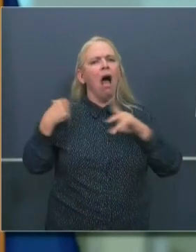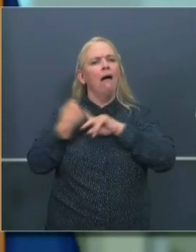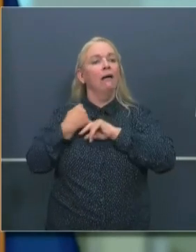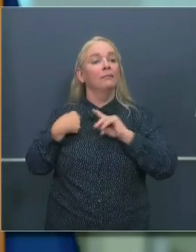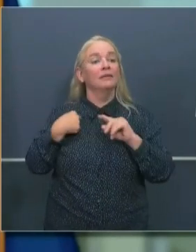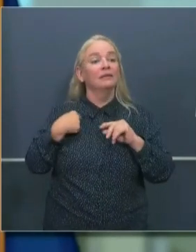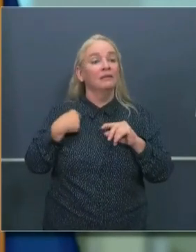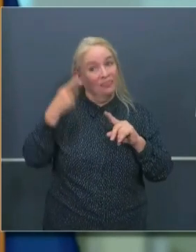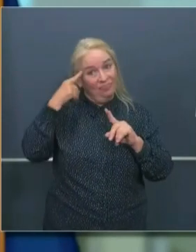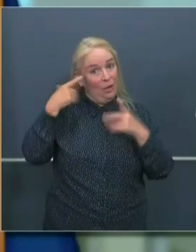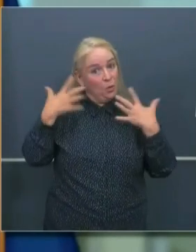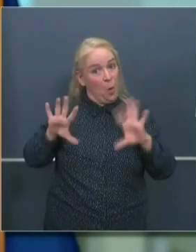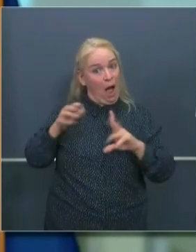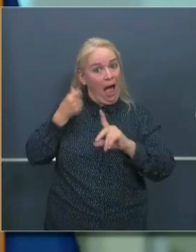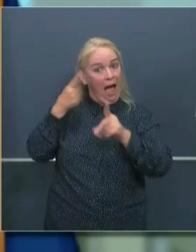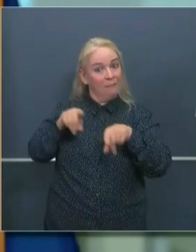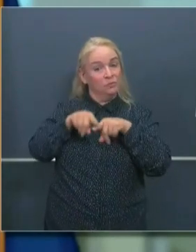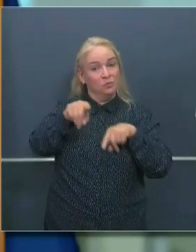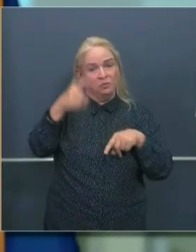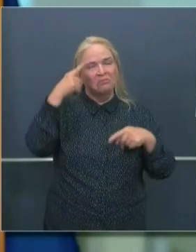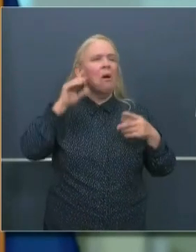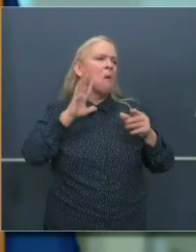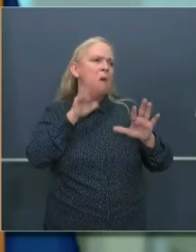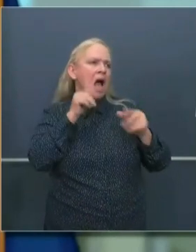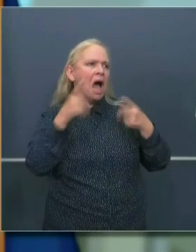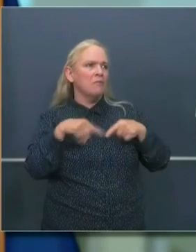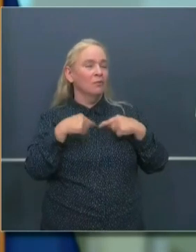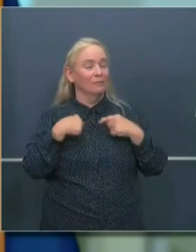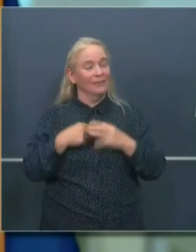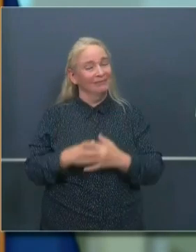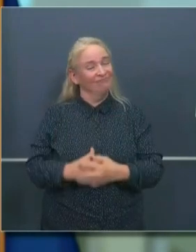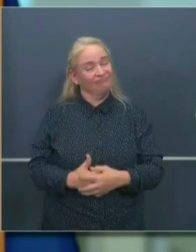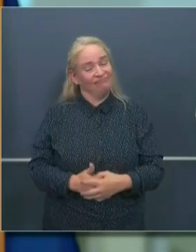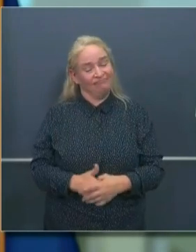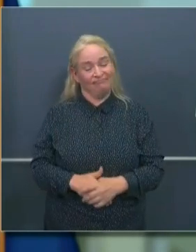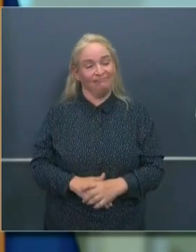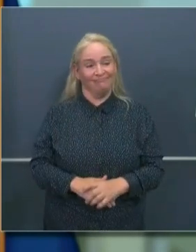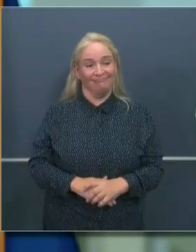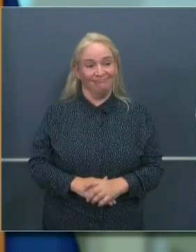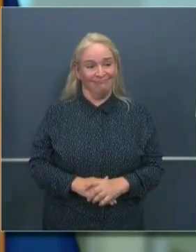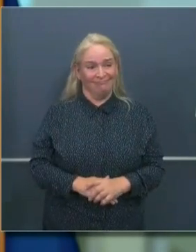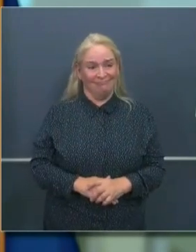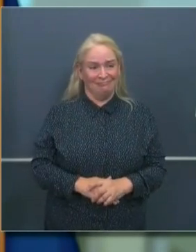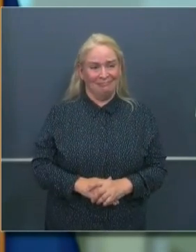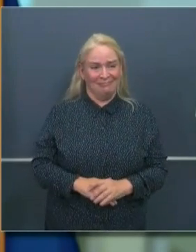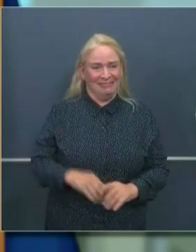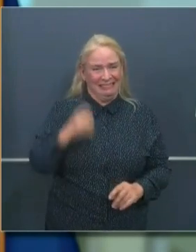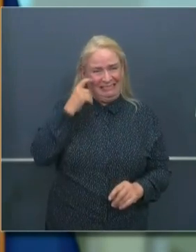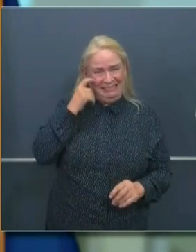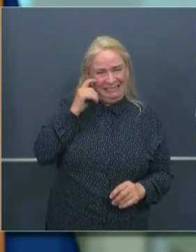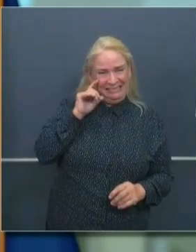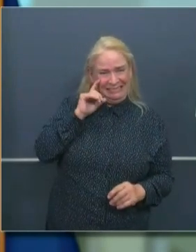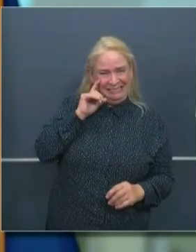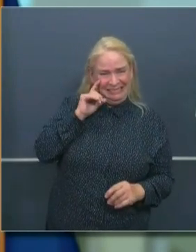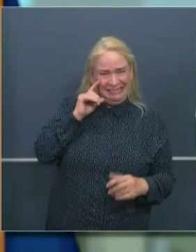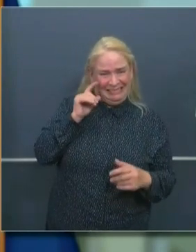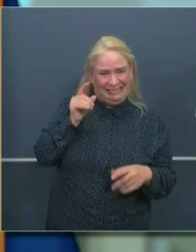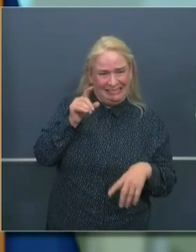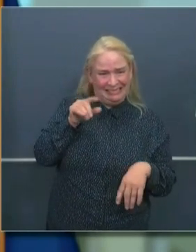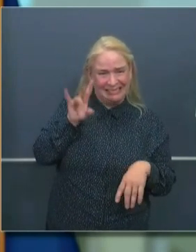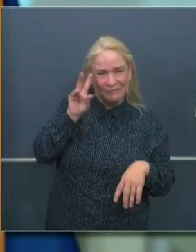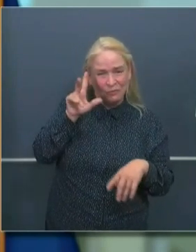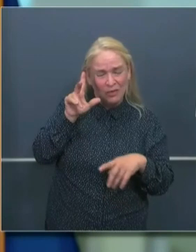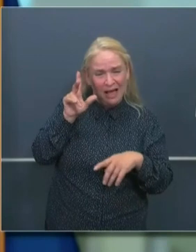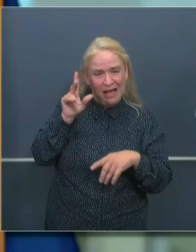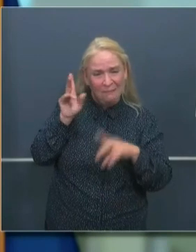I hope to disabuse you of that based upon not only the 73 lives that were lost in the last 24 hours, the 110 the previous